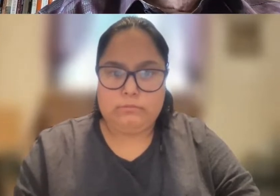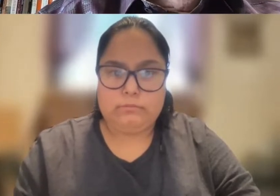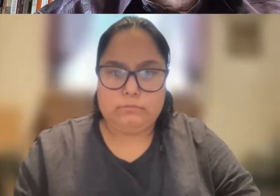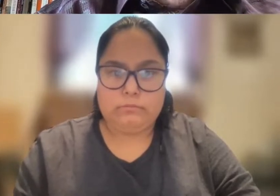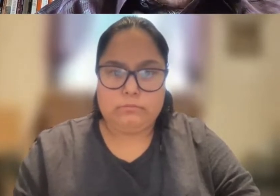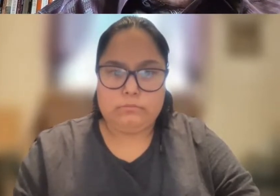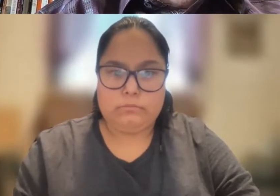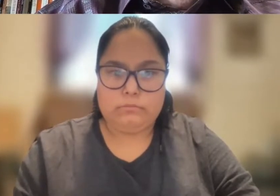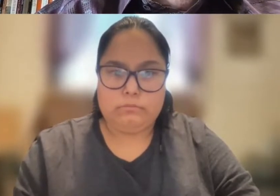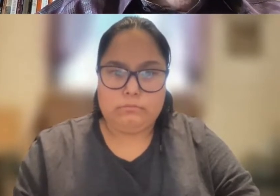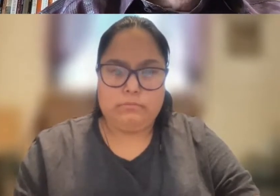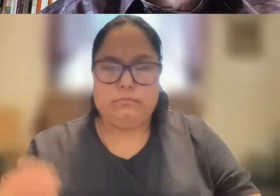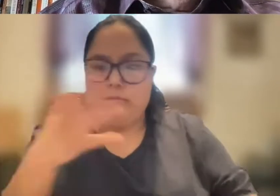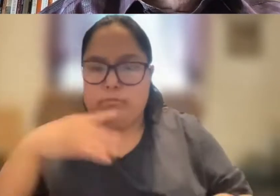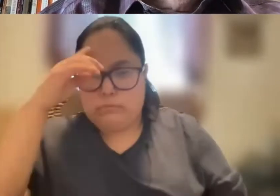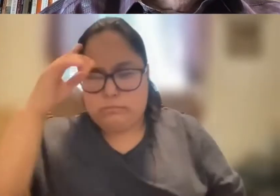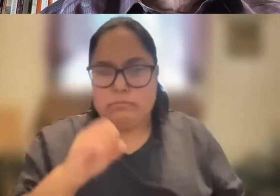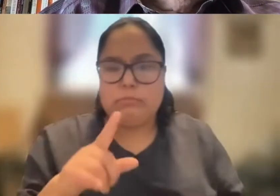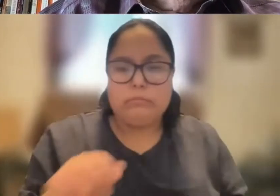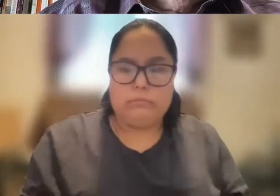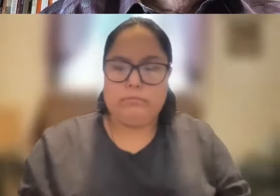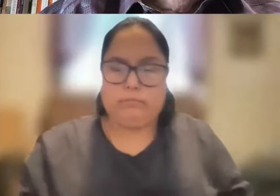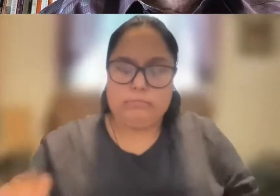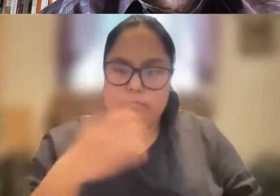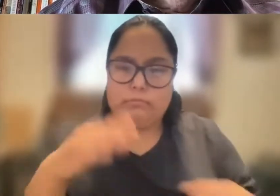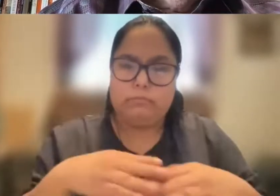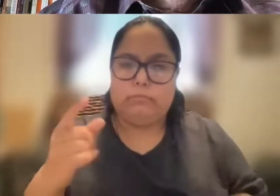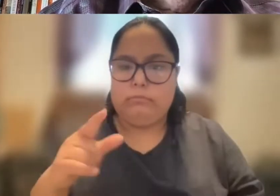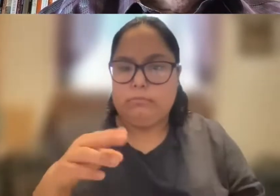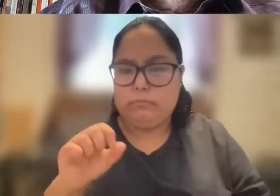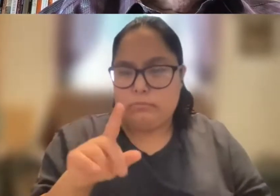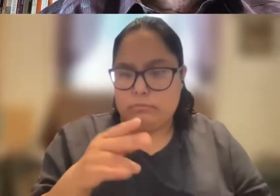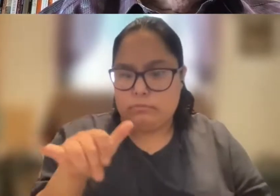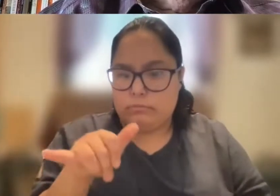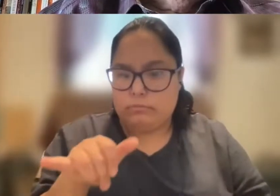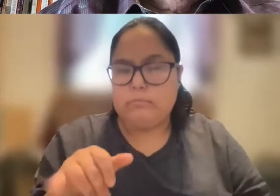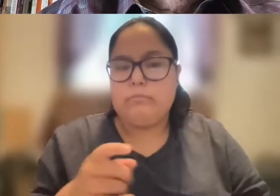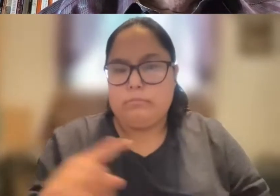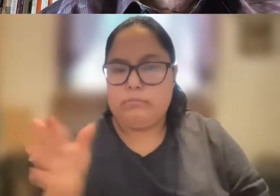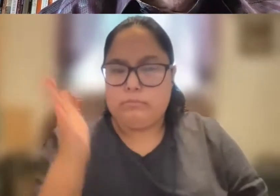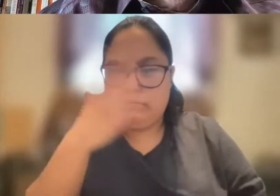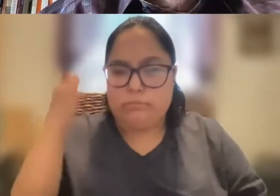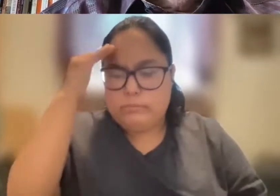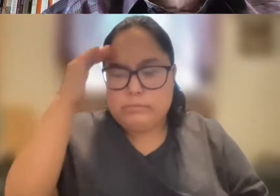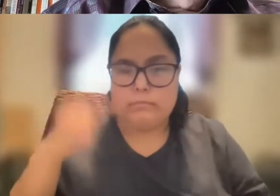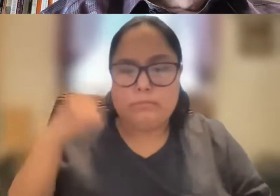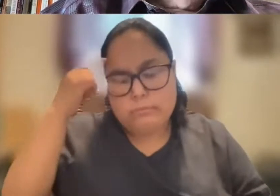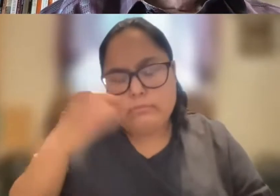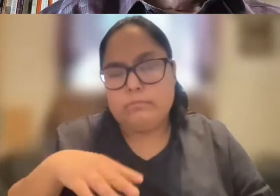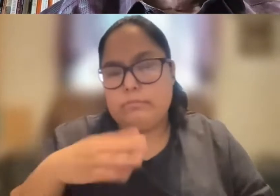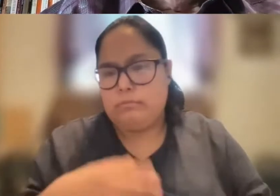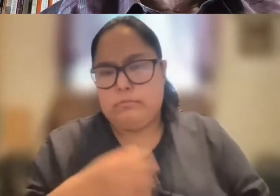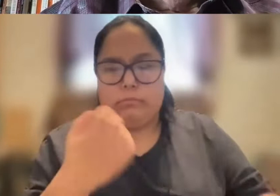'89, knowing full well that at that time it was illegal to be gay in the military. Never thinking it would be an